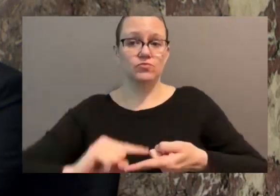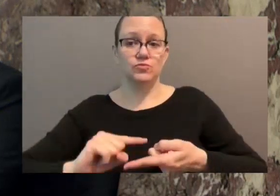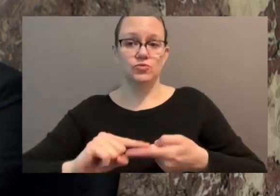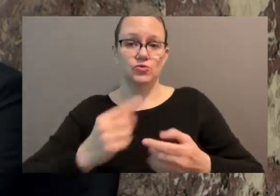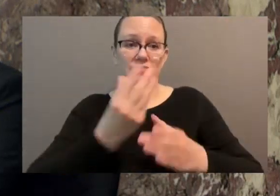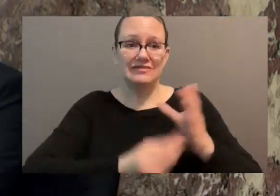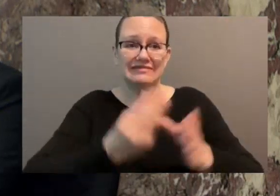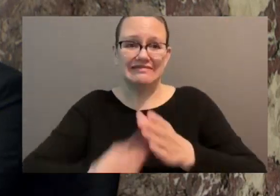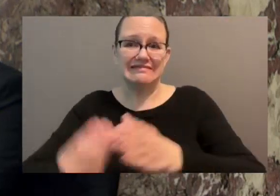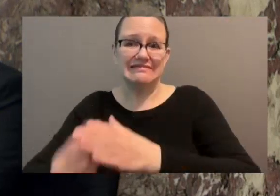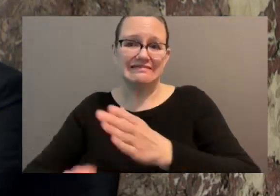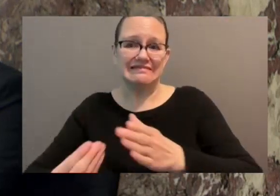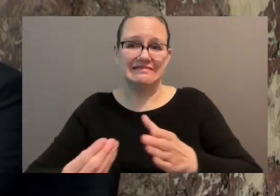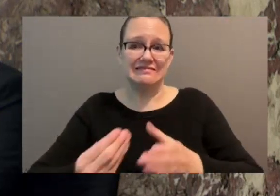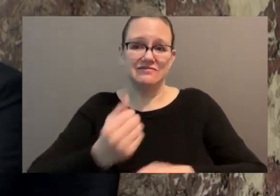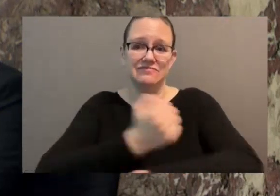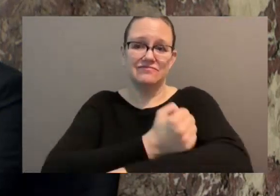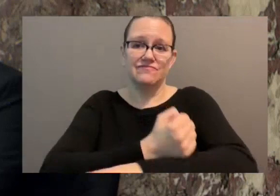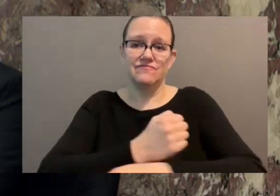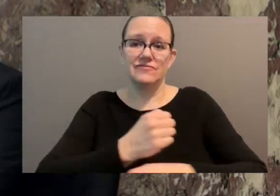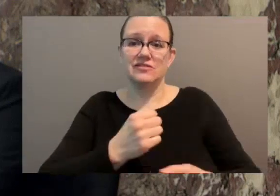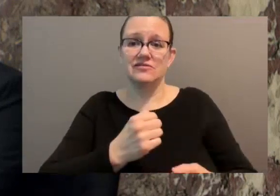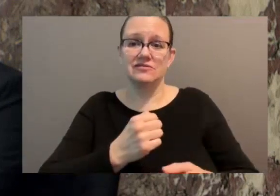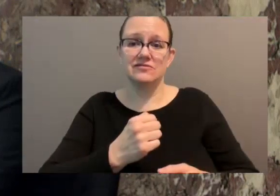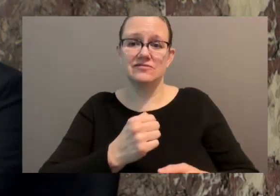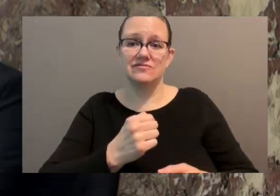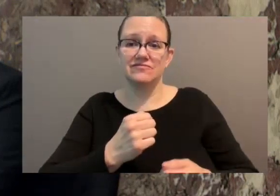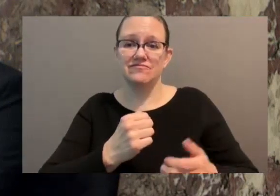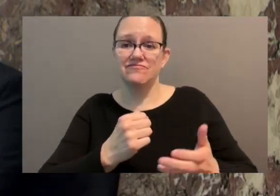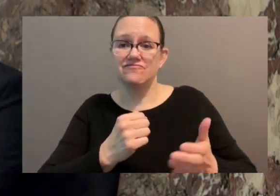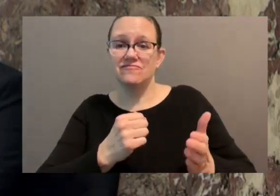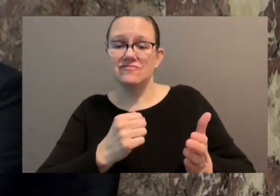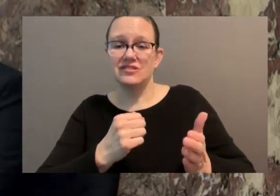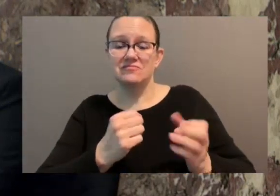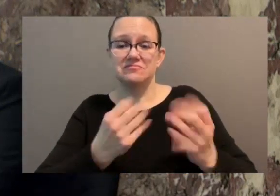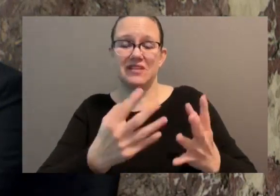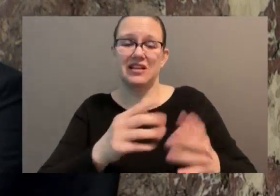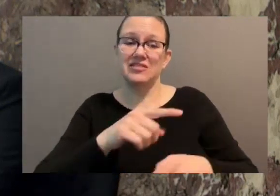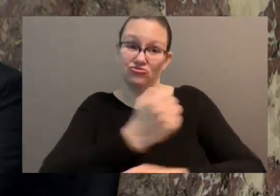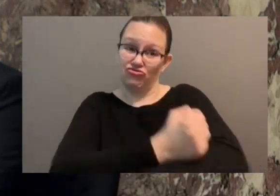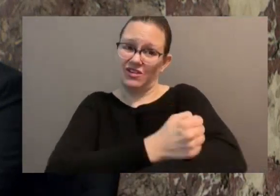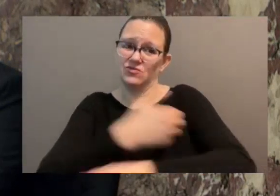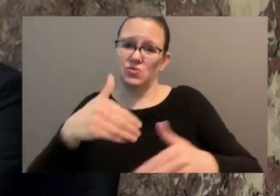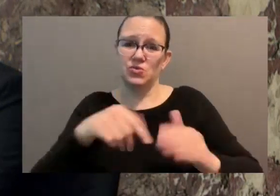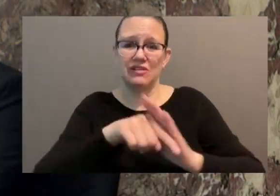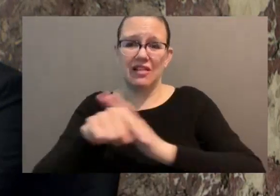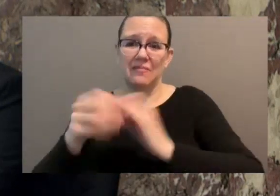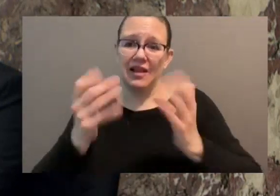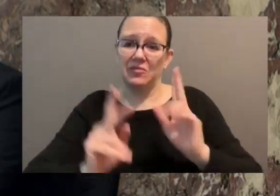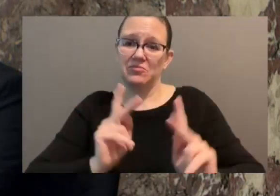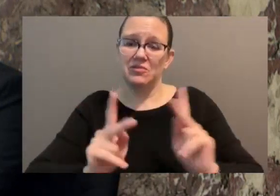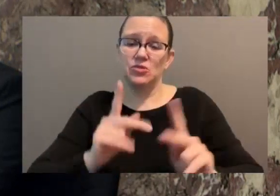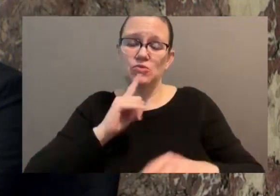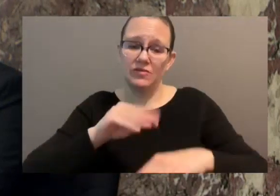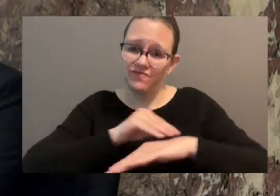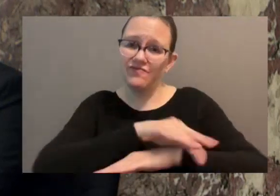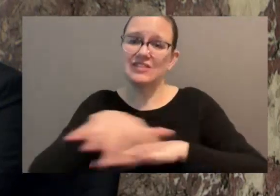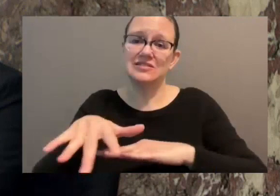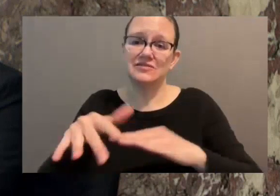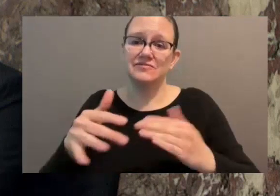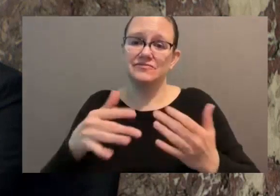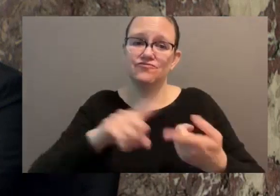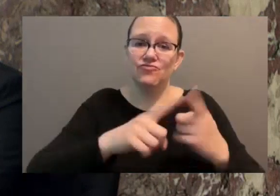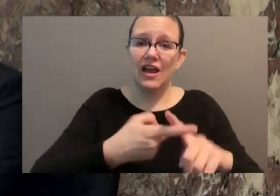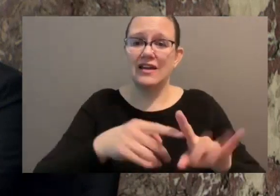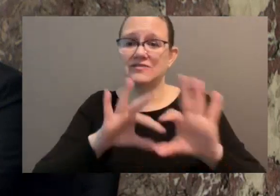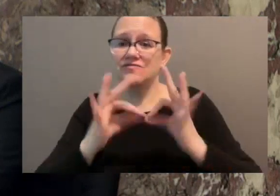communities, on friendships, and on healthcare workers, and on nurses, Honourable Speaker. It's why we've worked so closely